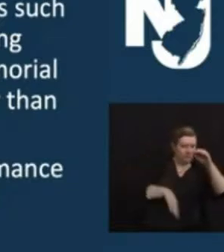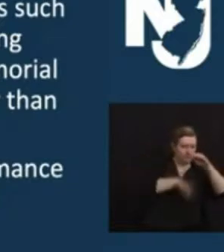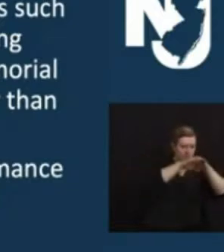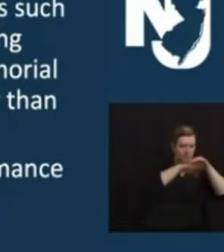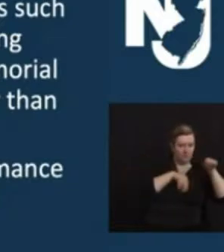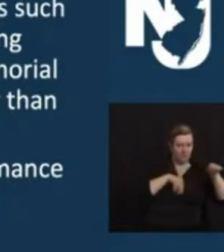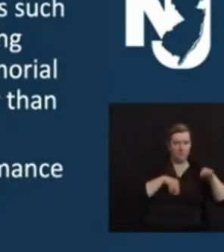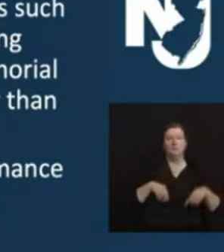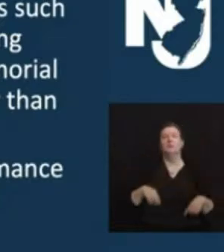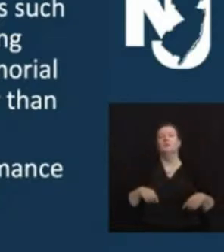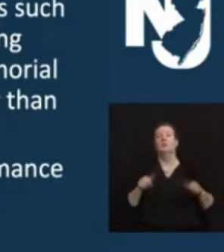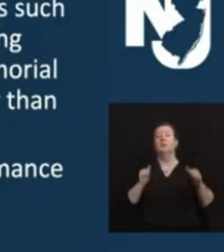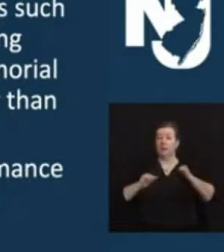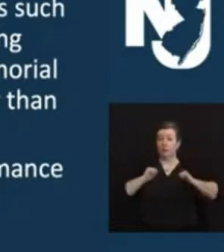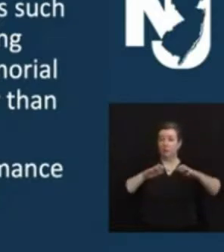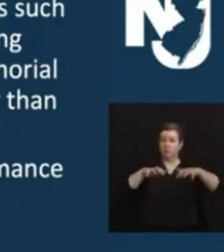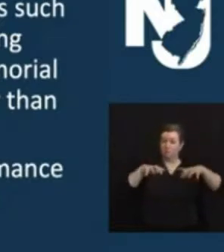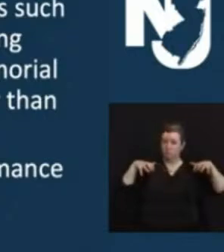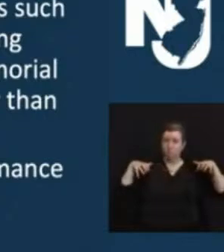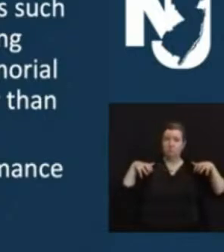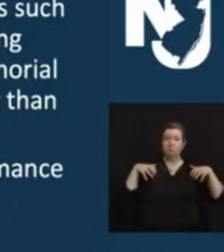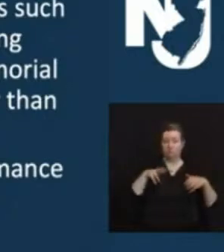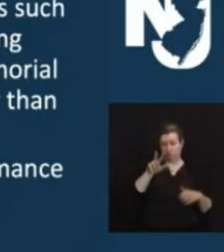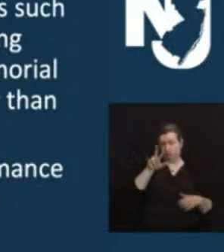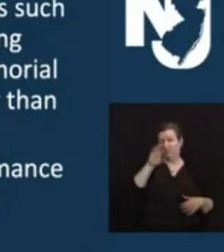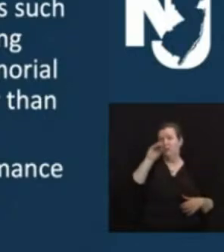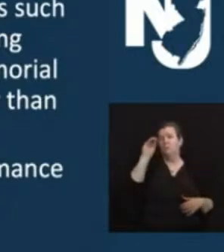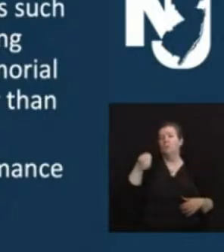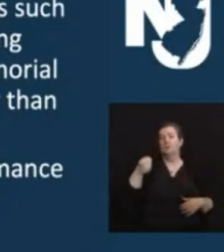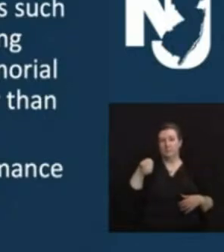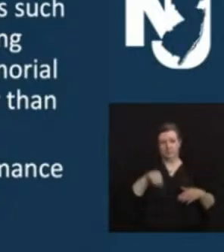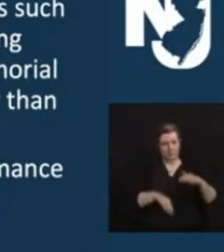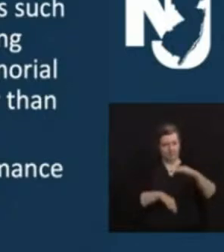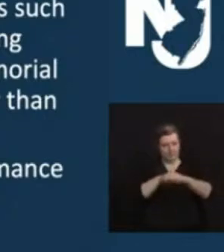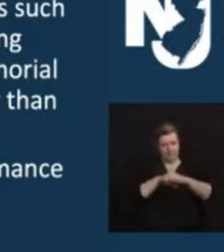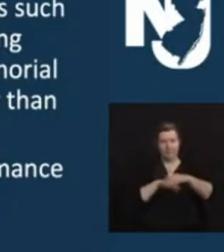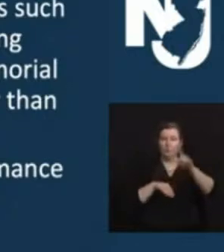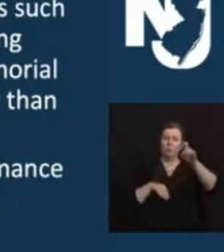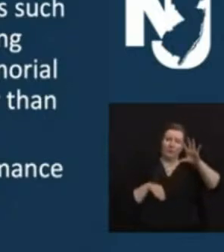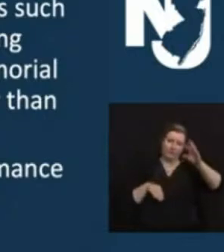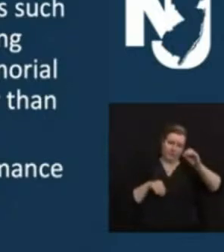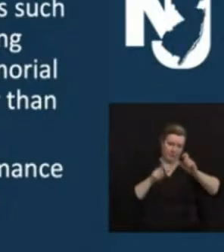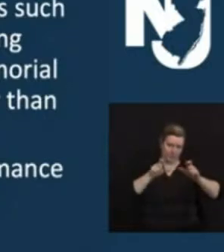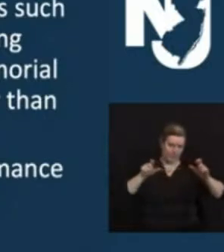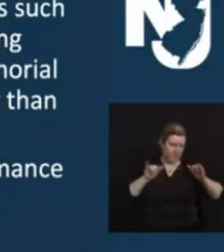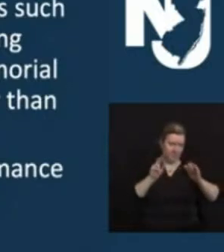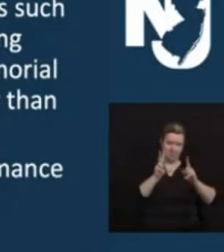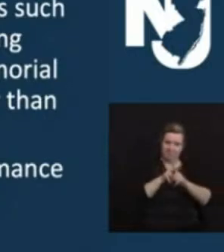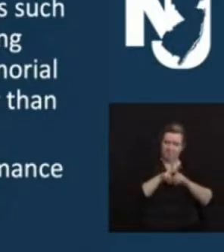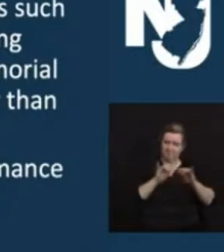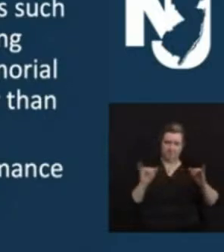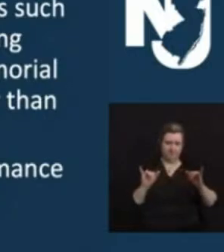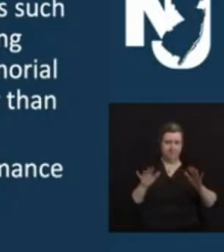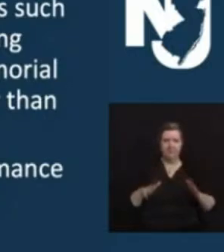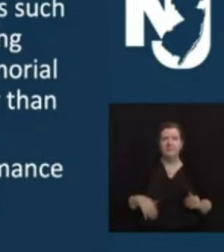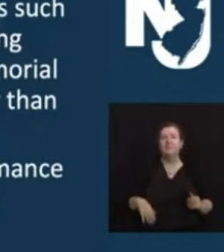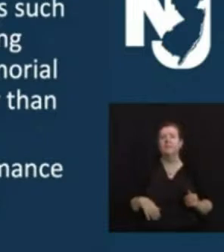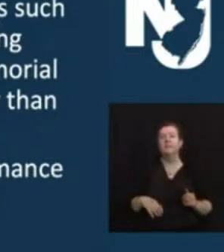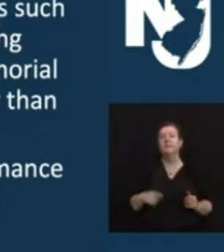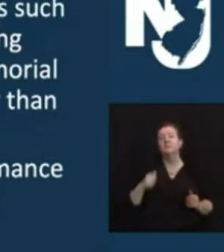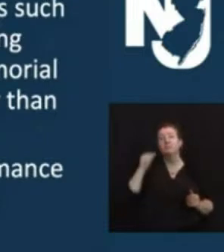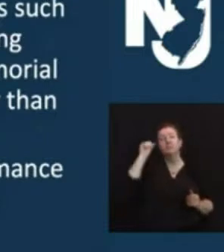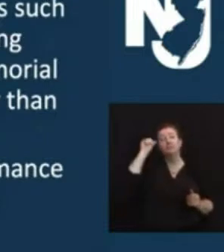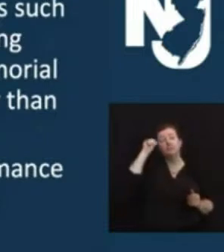expand to 35% of listed capacity, but no greater than 150 individuals. And remember, previously, the rule for